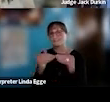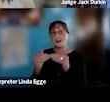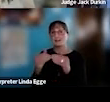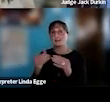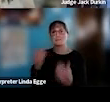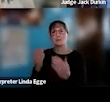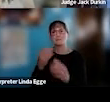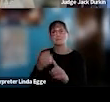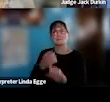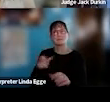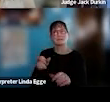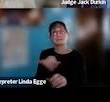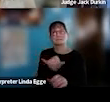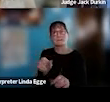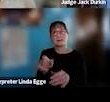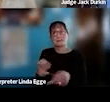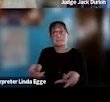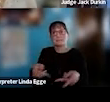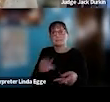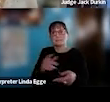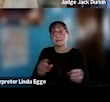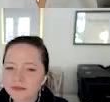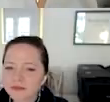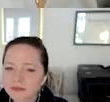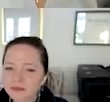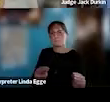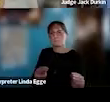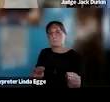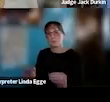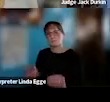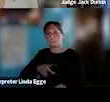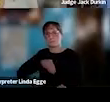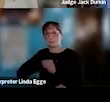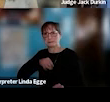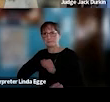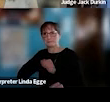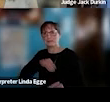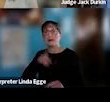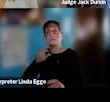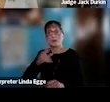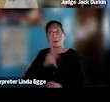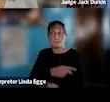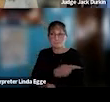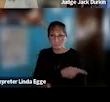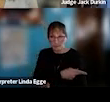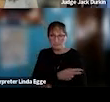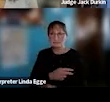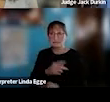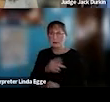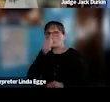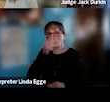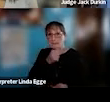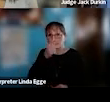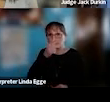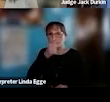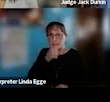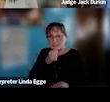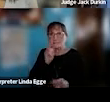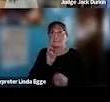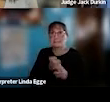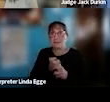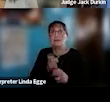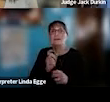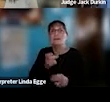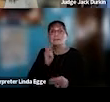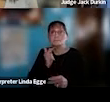same place and has now moved a little bit more towards accepting. But yeah, patience. It's hard to move some